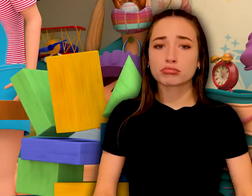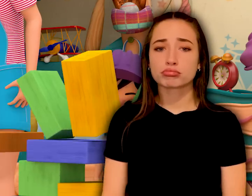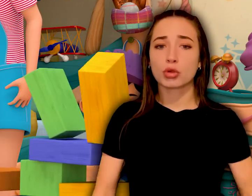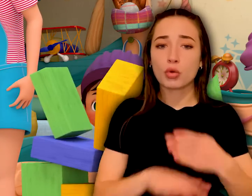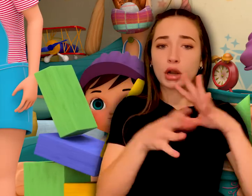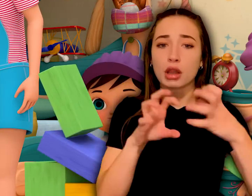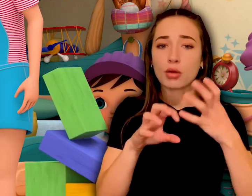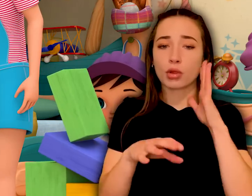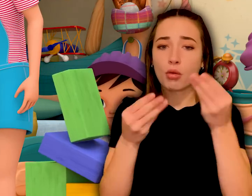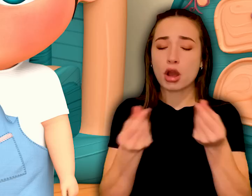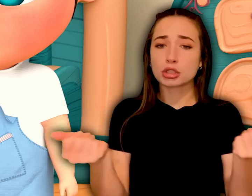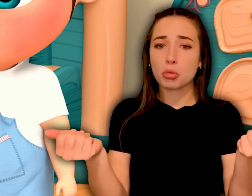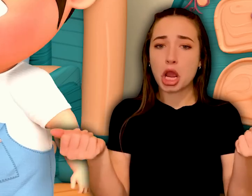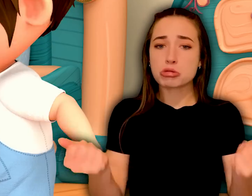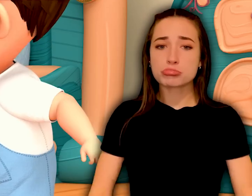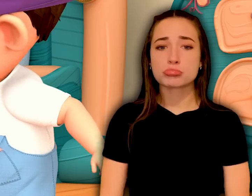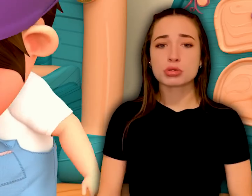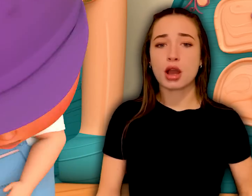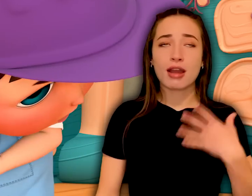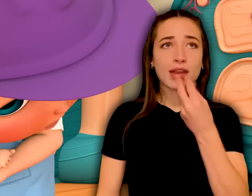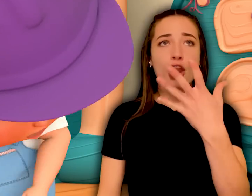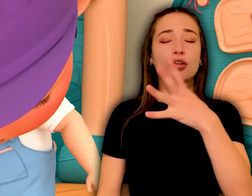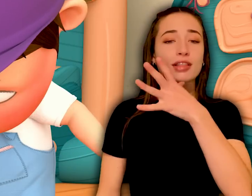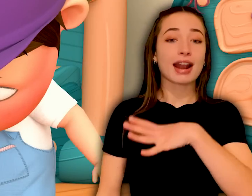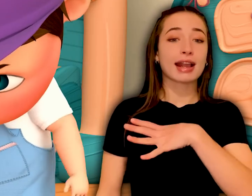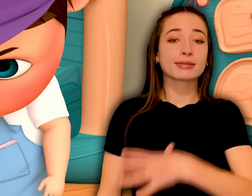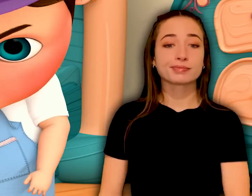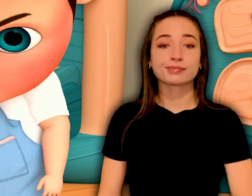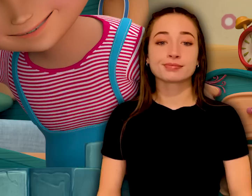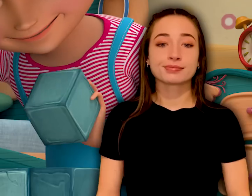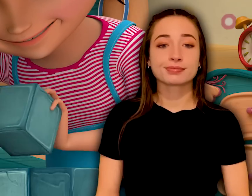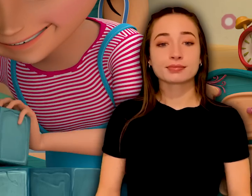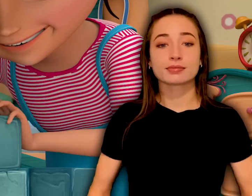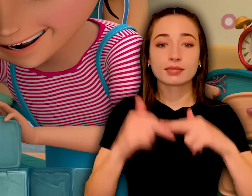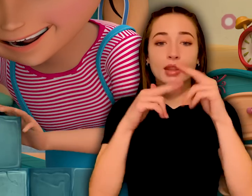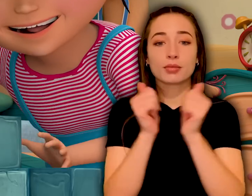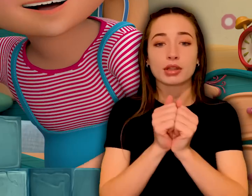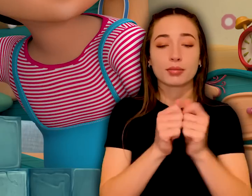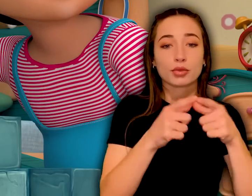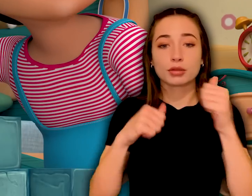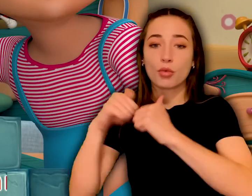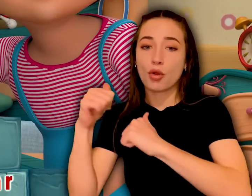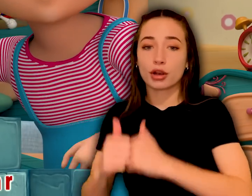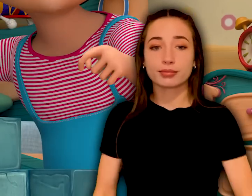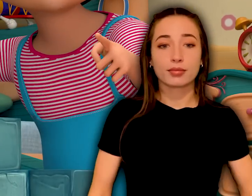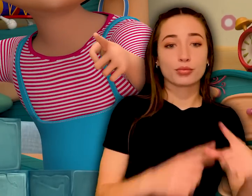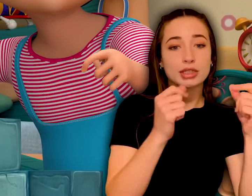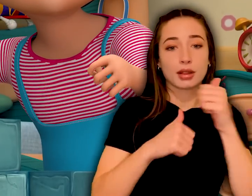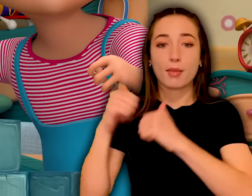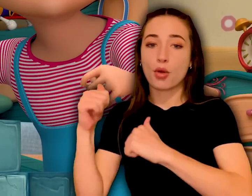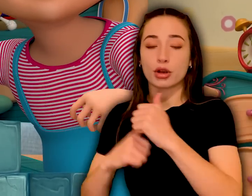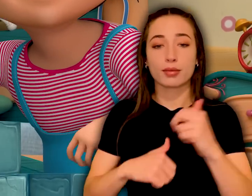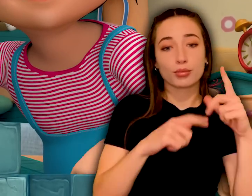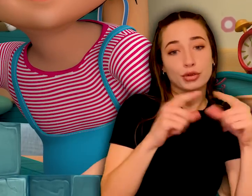away wood and Clay will wash away my fair Ladi build it up with bricks and mortar